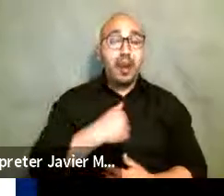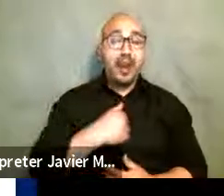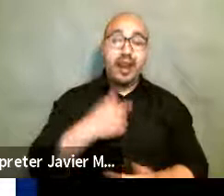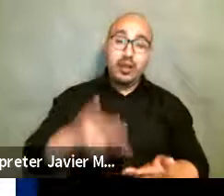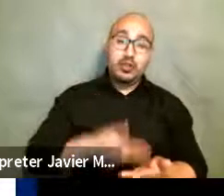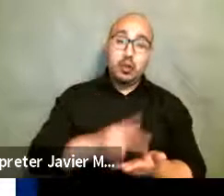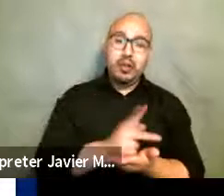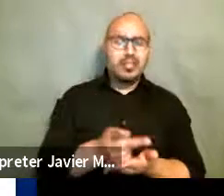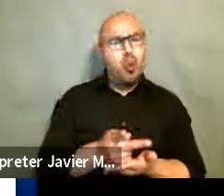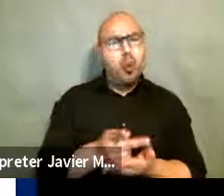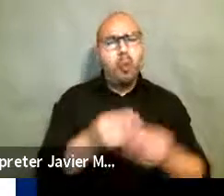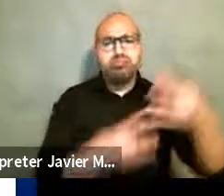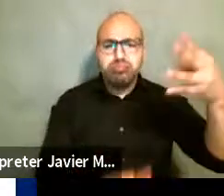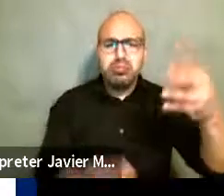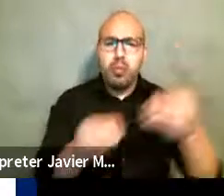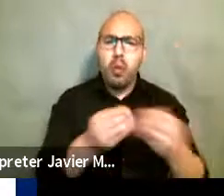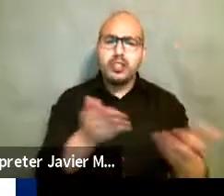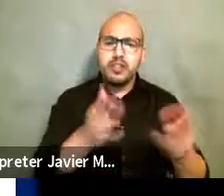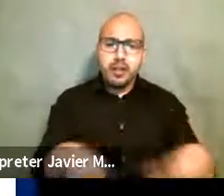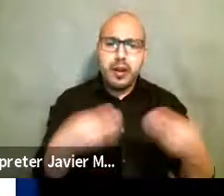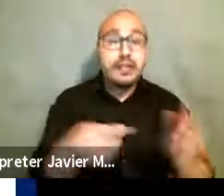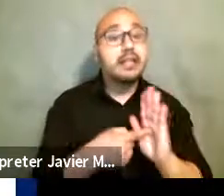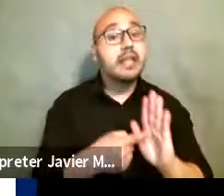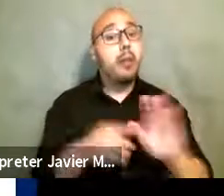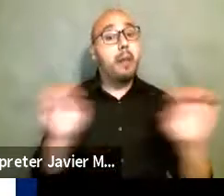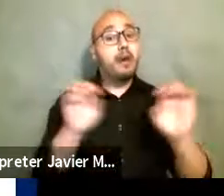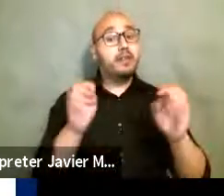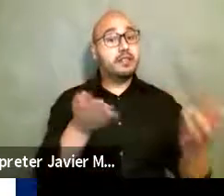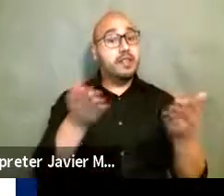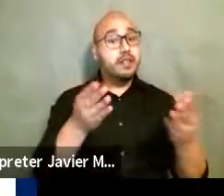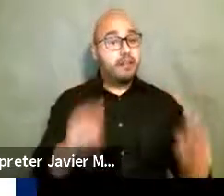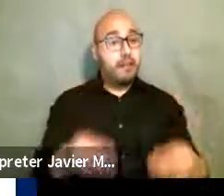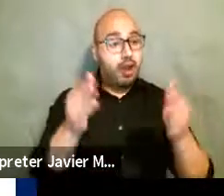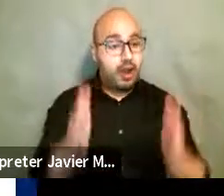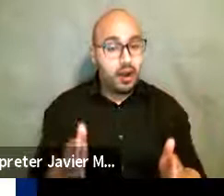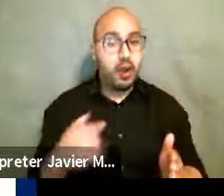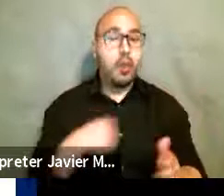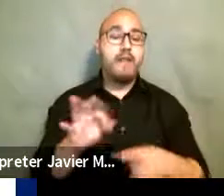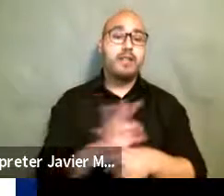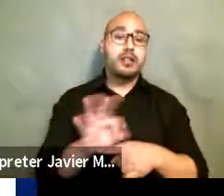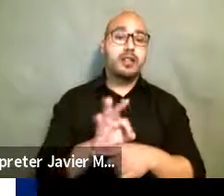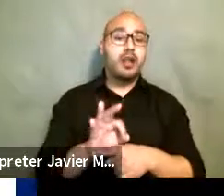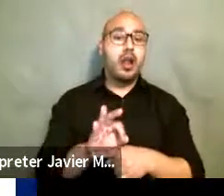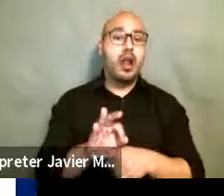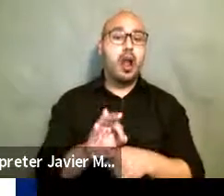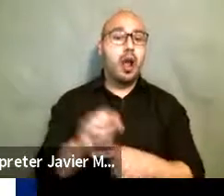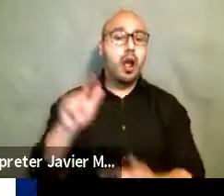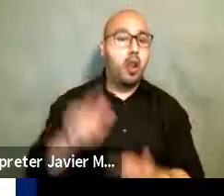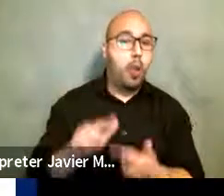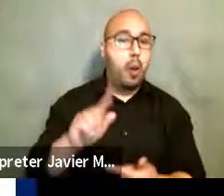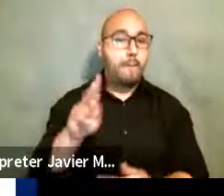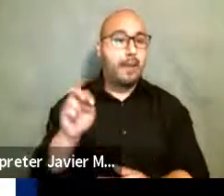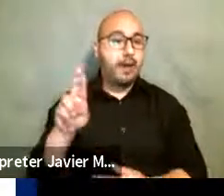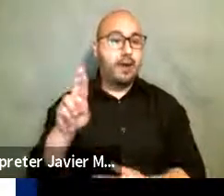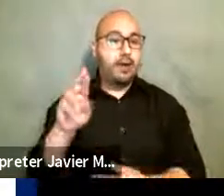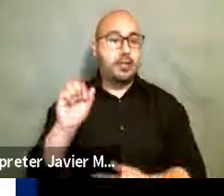here. We are an emergency service provider. We function as a low barrier emergency shelter, as